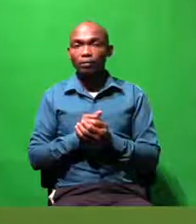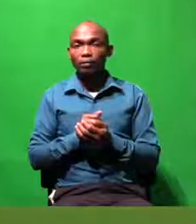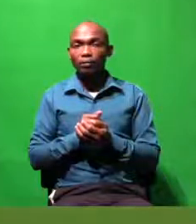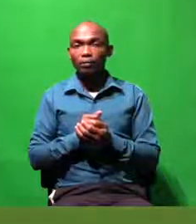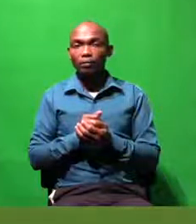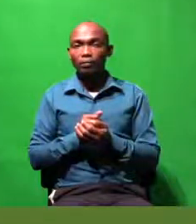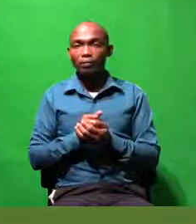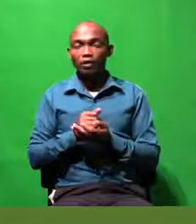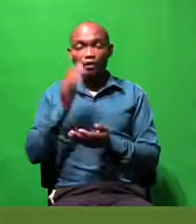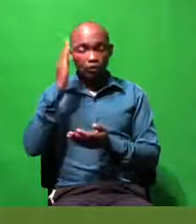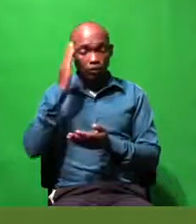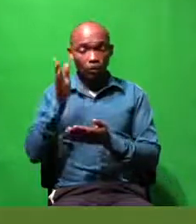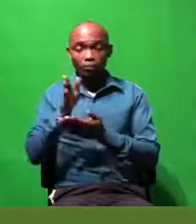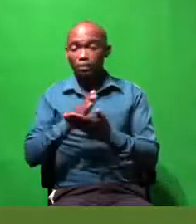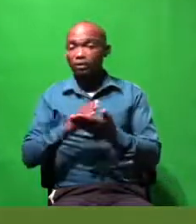the group